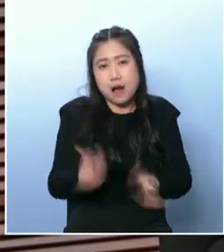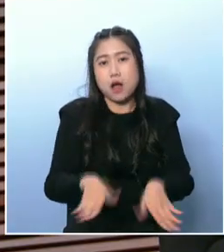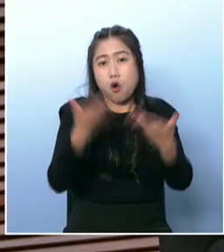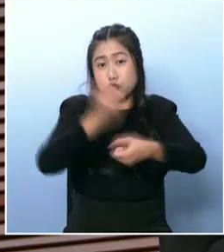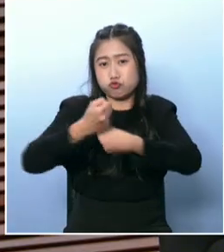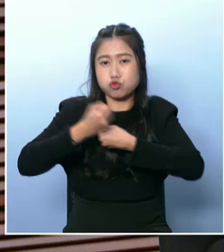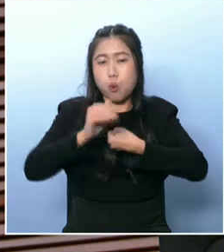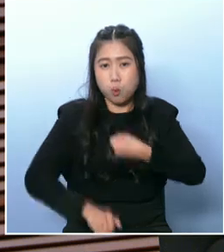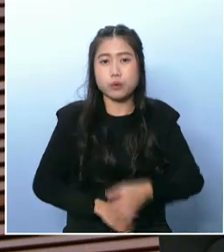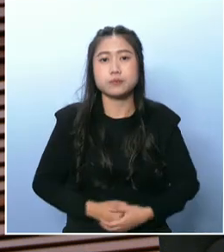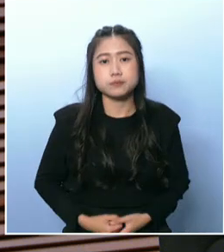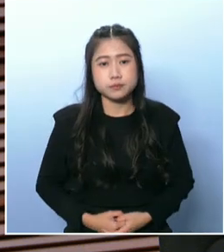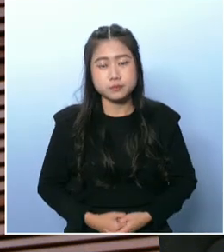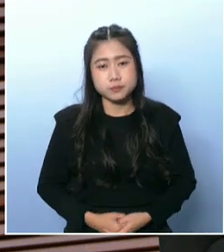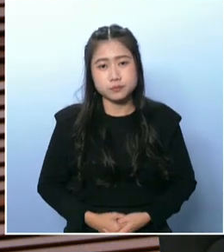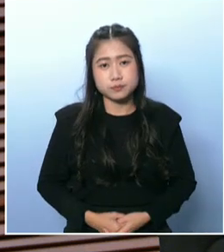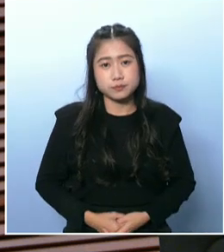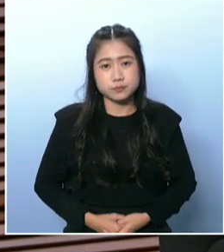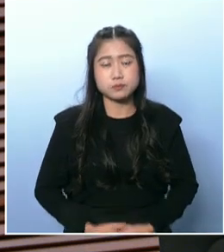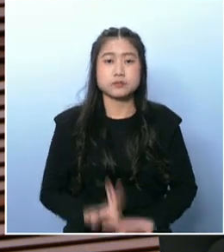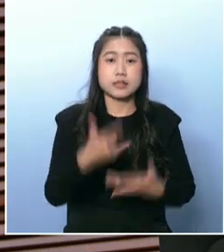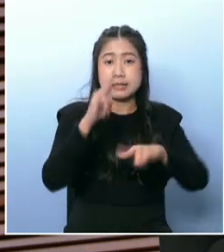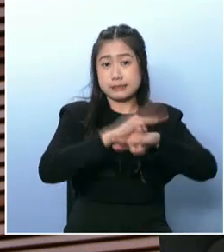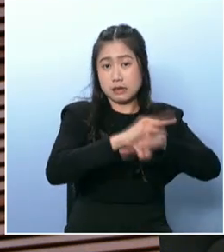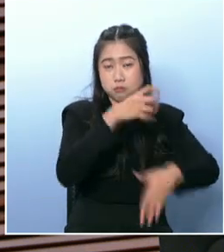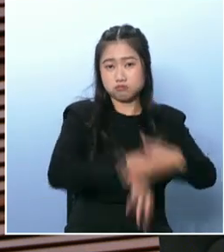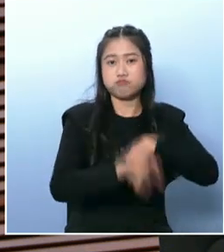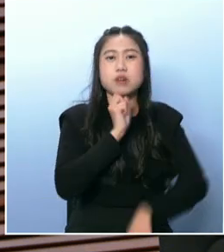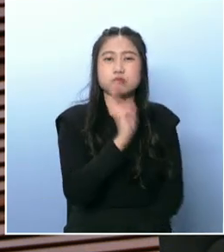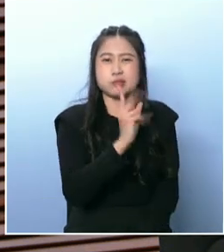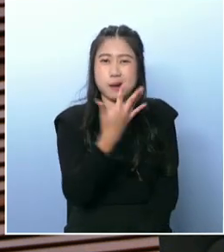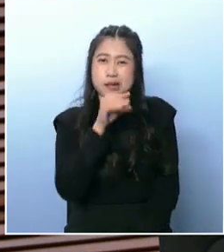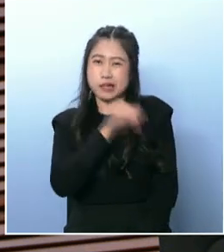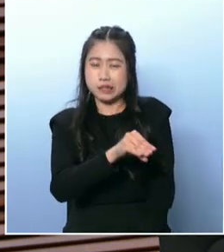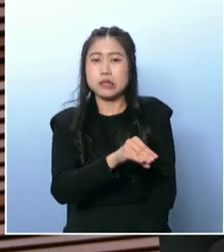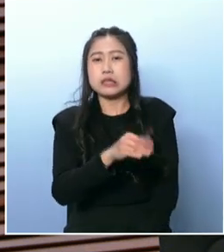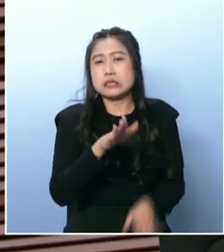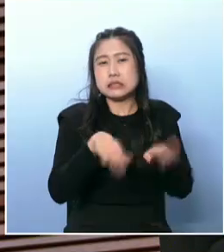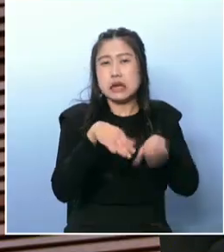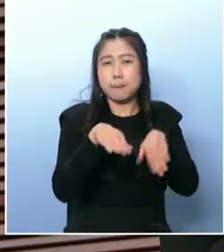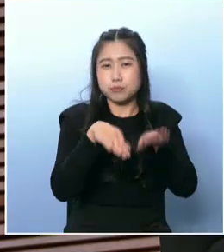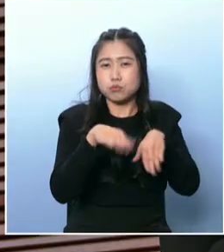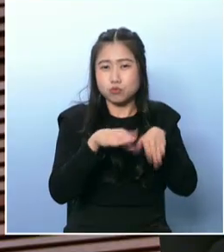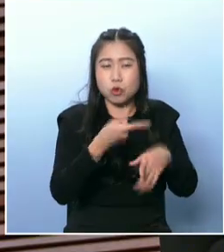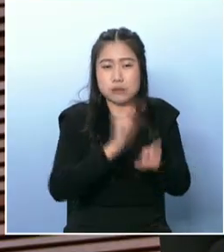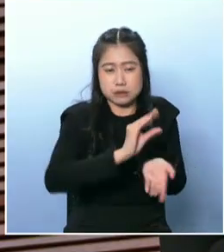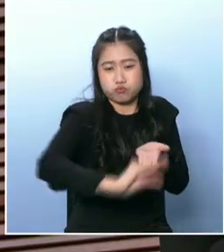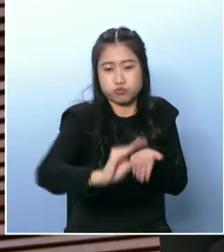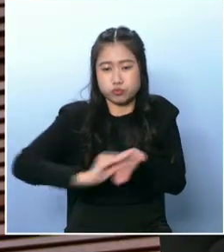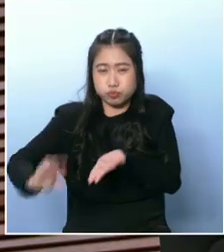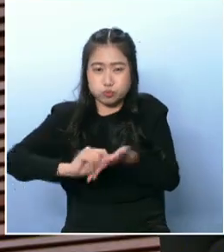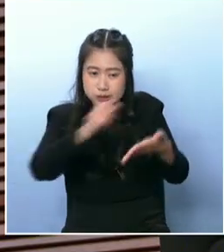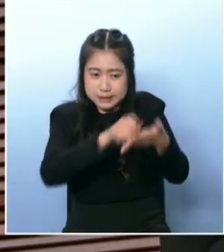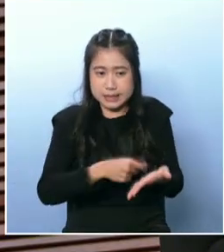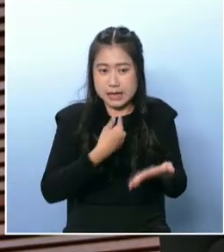the detailed design stage, and construction works will commence soon. For the lottery funds, $20 billion,